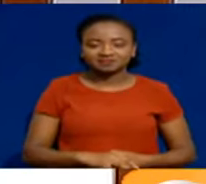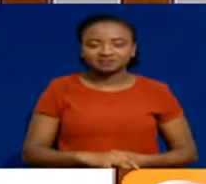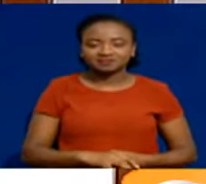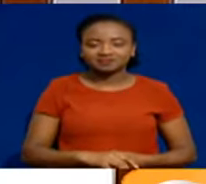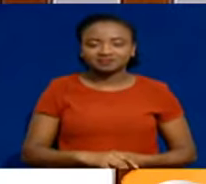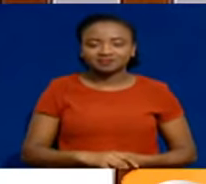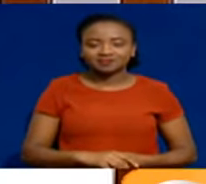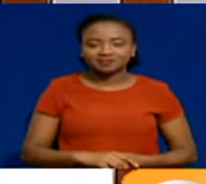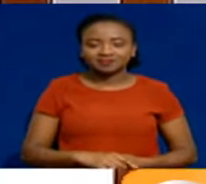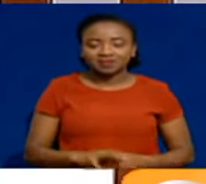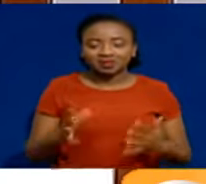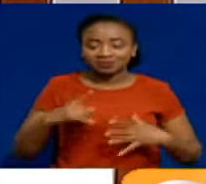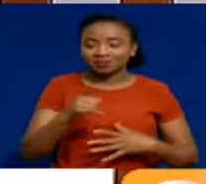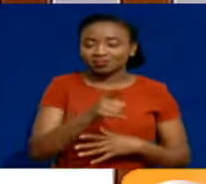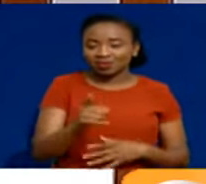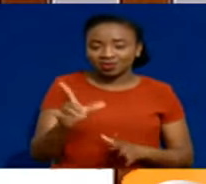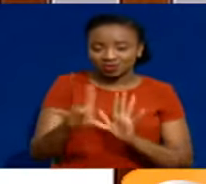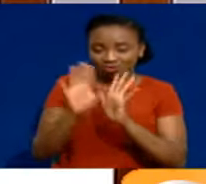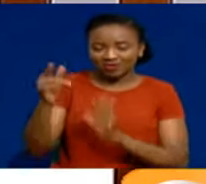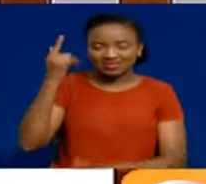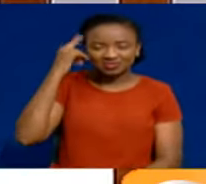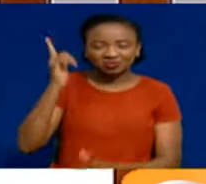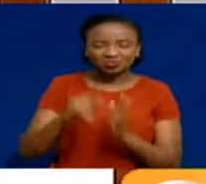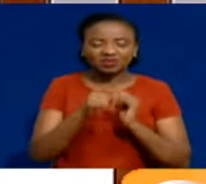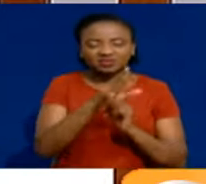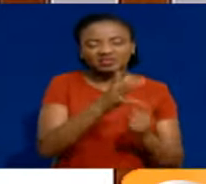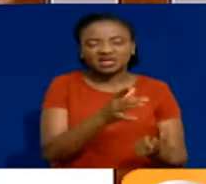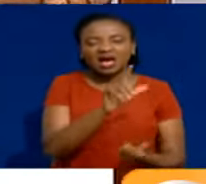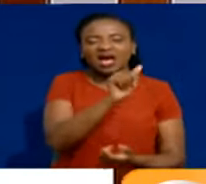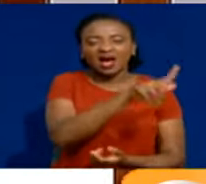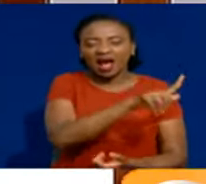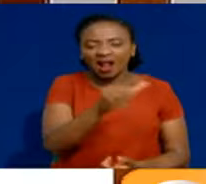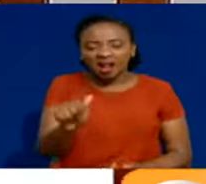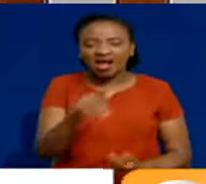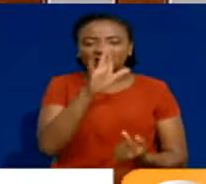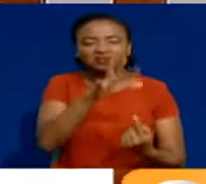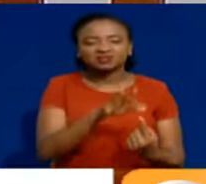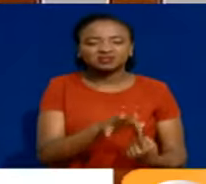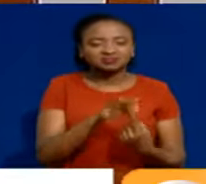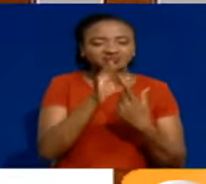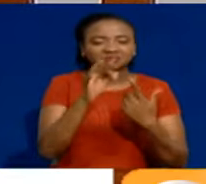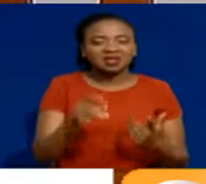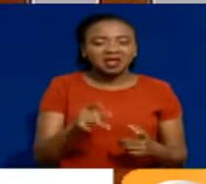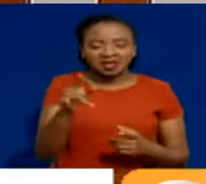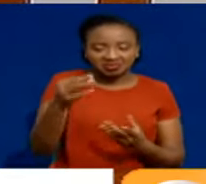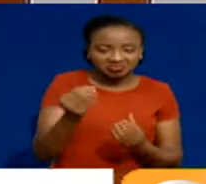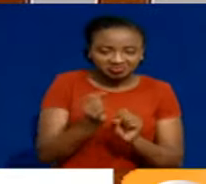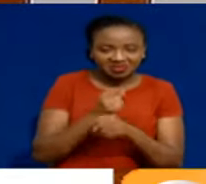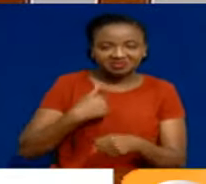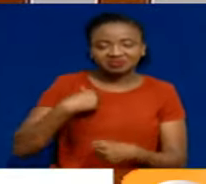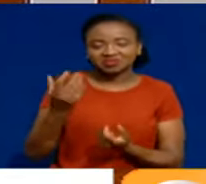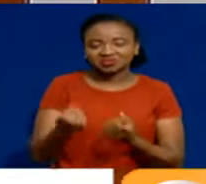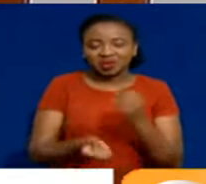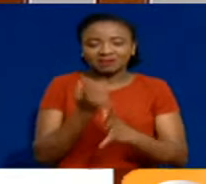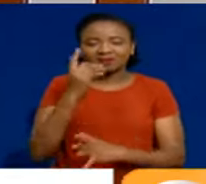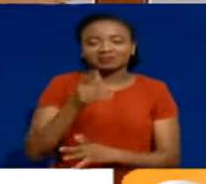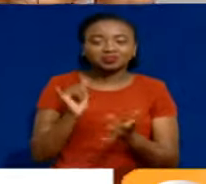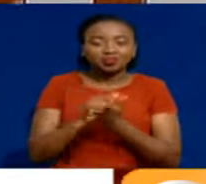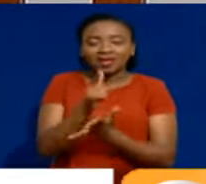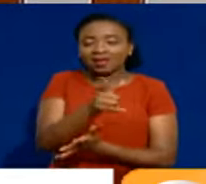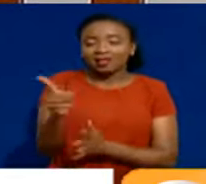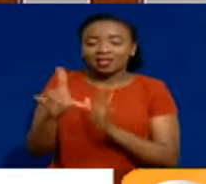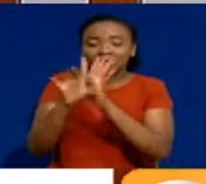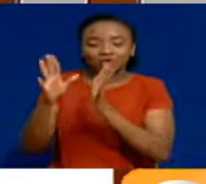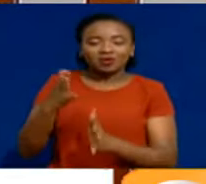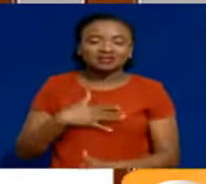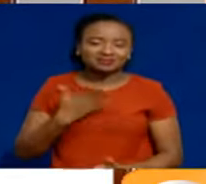it was good because it was unique to me and it was a unique thing that you prompted me to come up with. So they were happy, just like